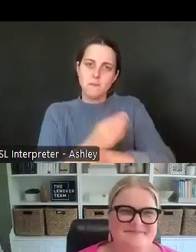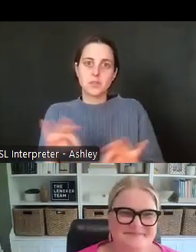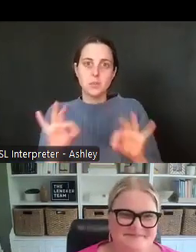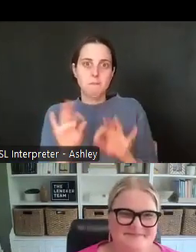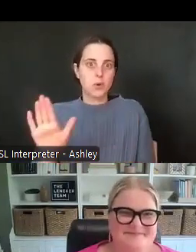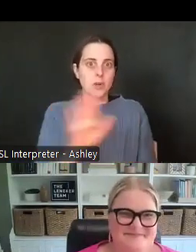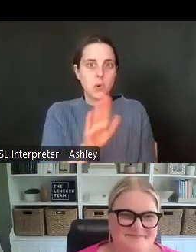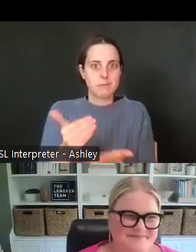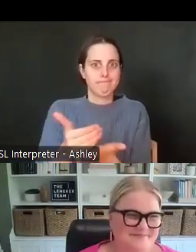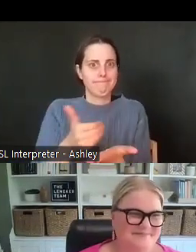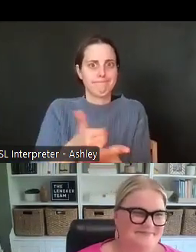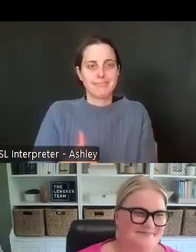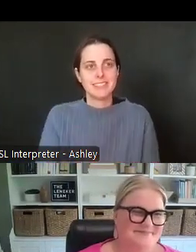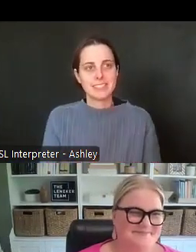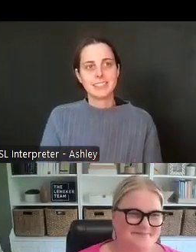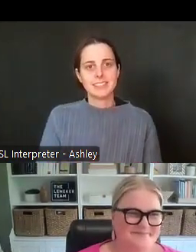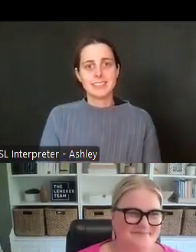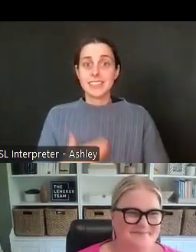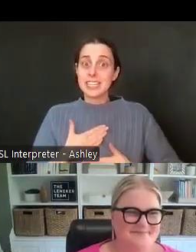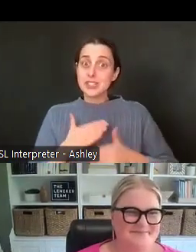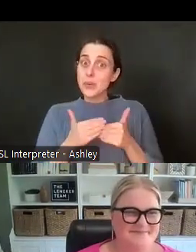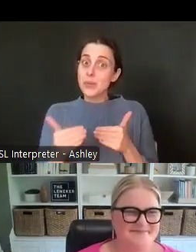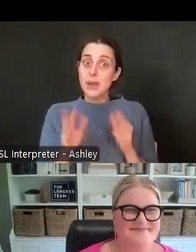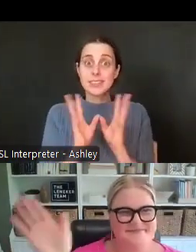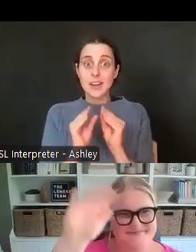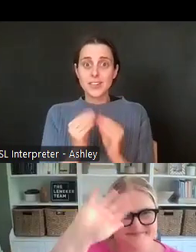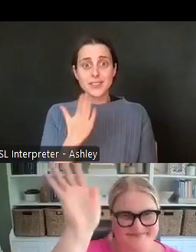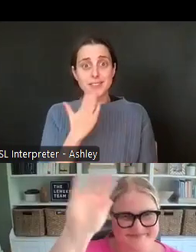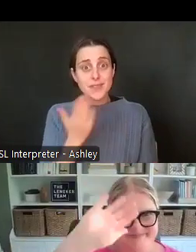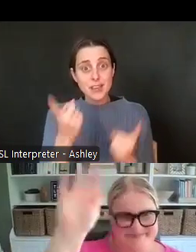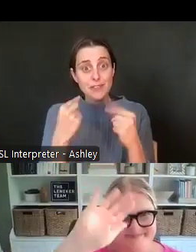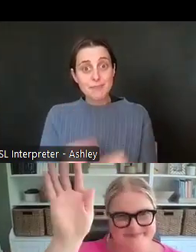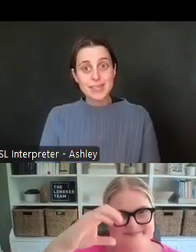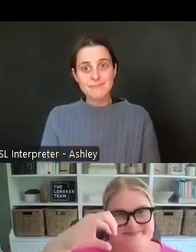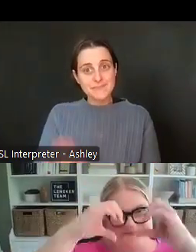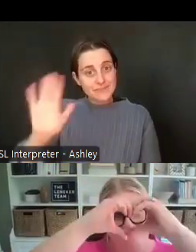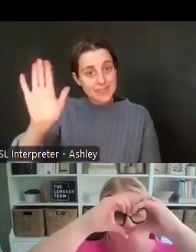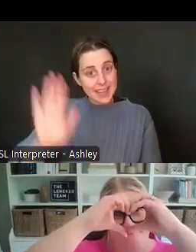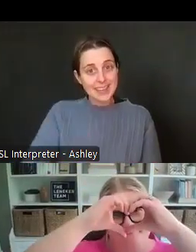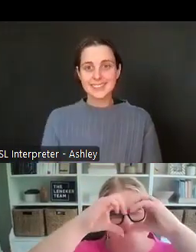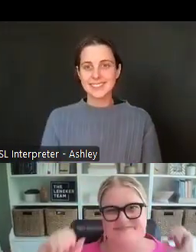So we hope you enjoy the rest of the conference and thank you again for attending our session. Bye.